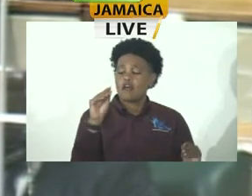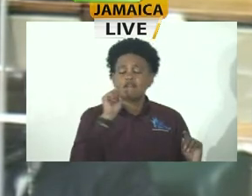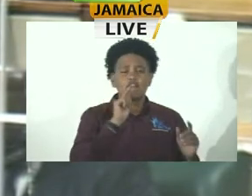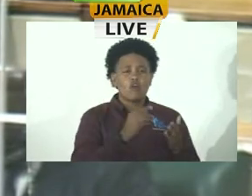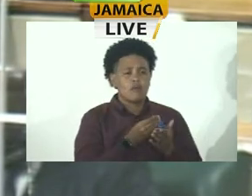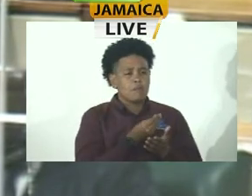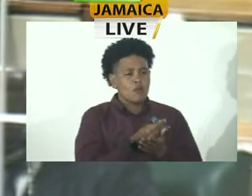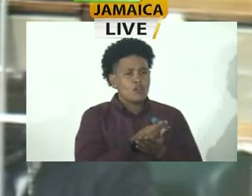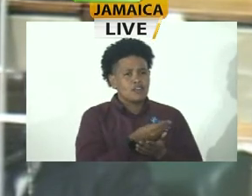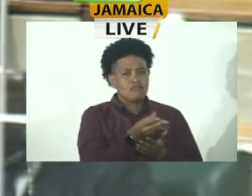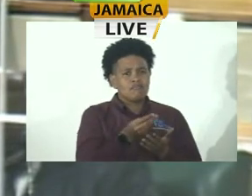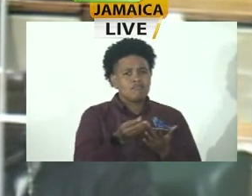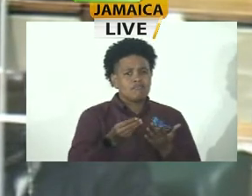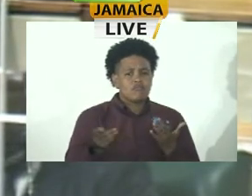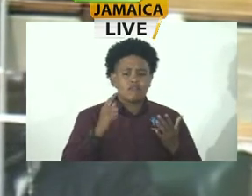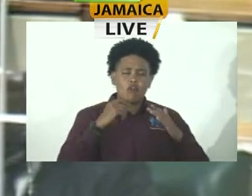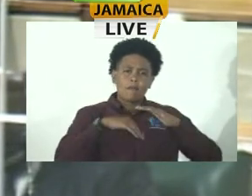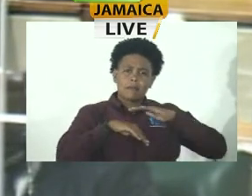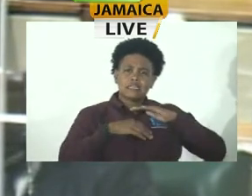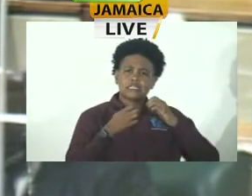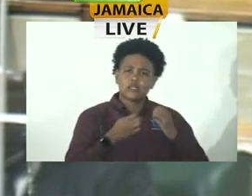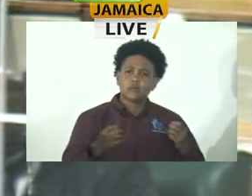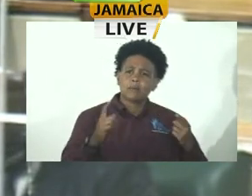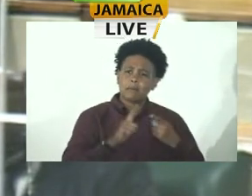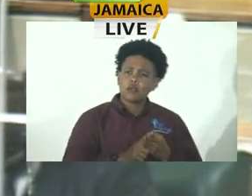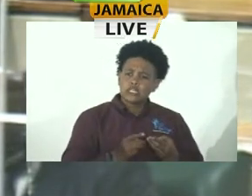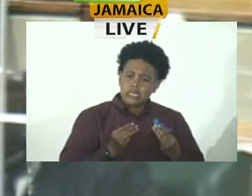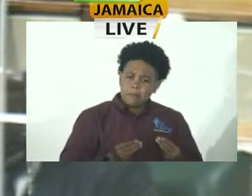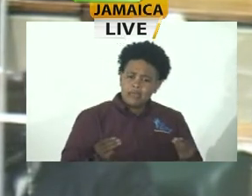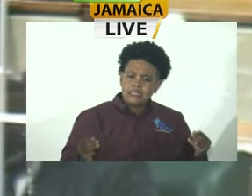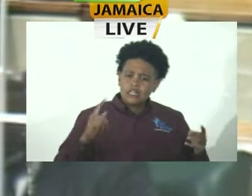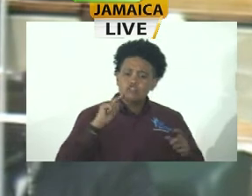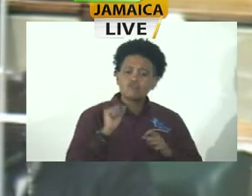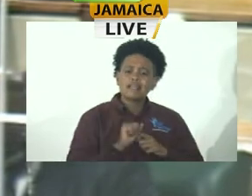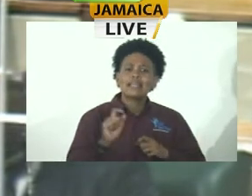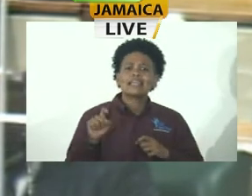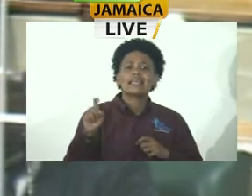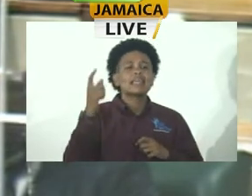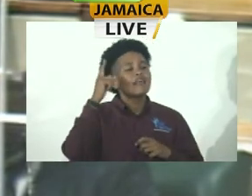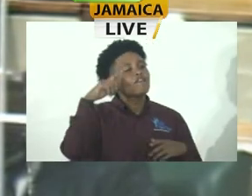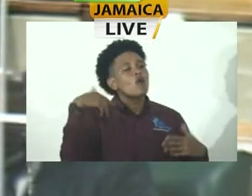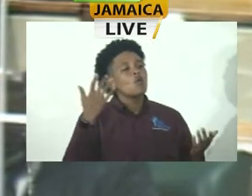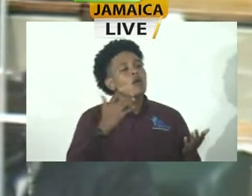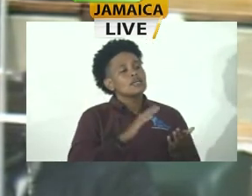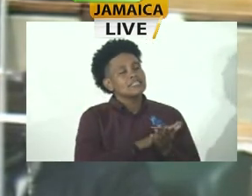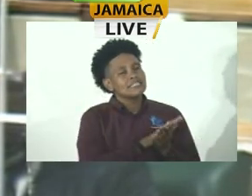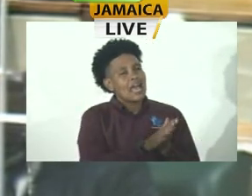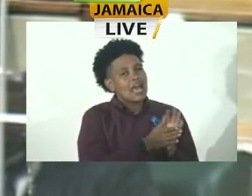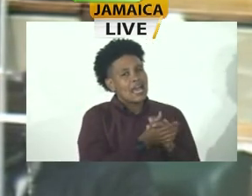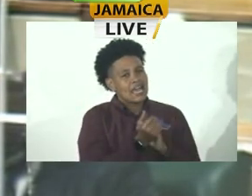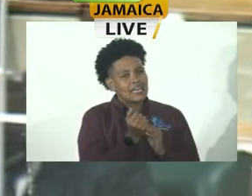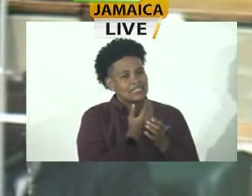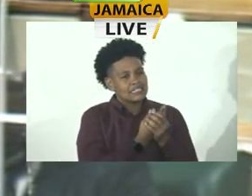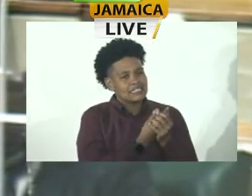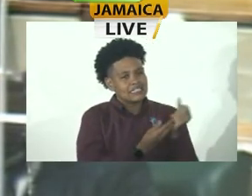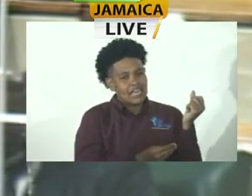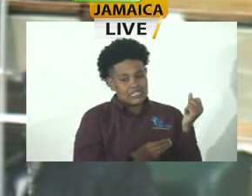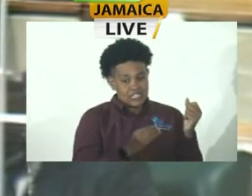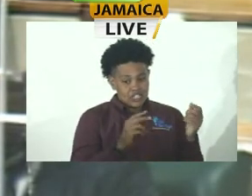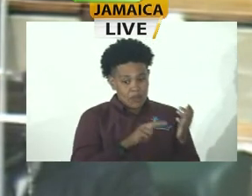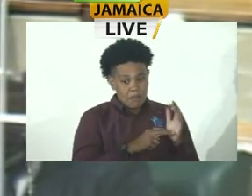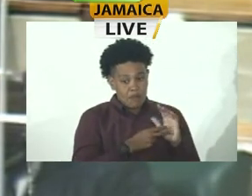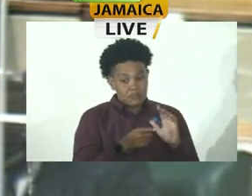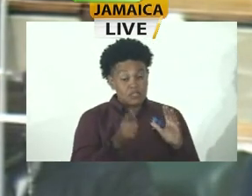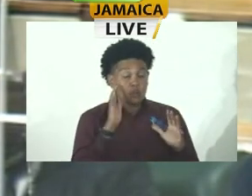grants for basic equipment and material needed for sanitization purposes and this would